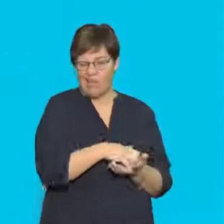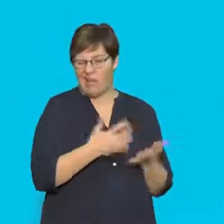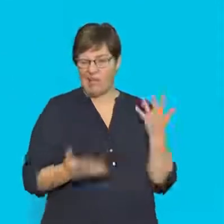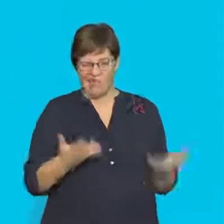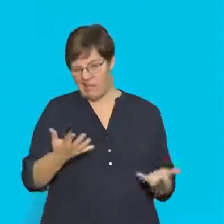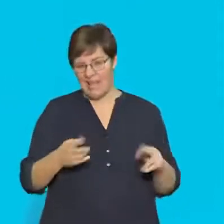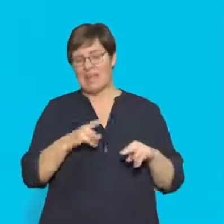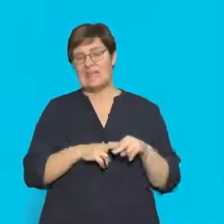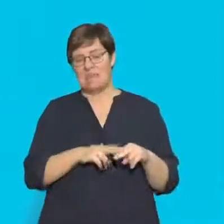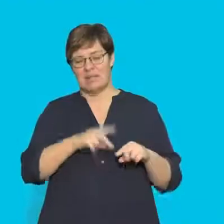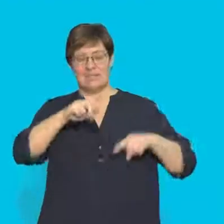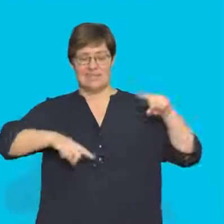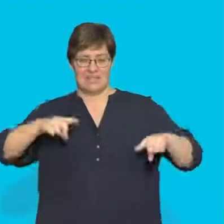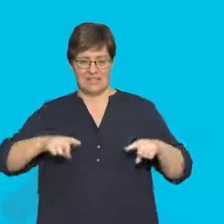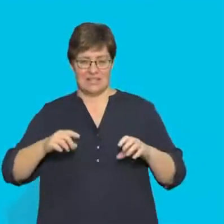different